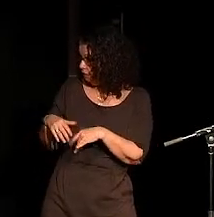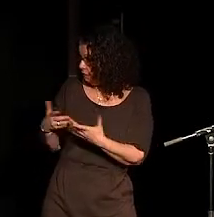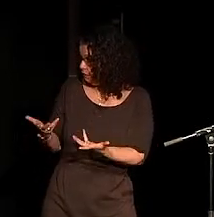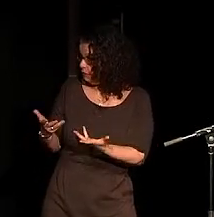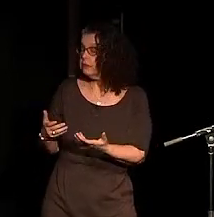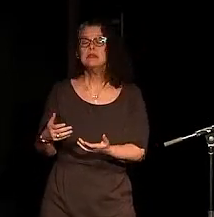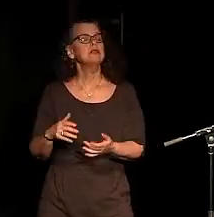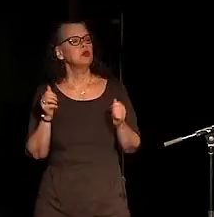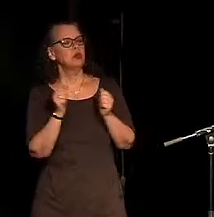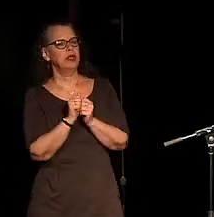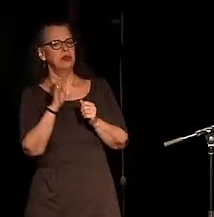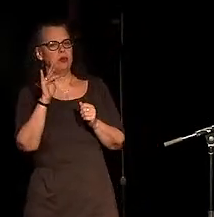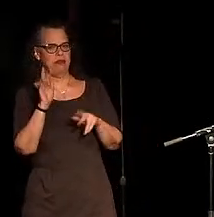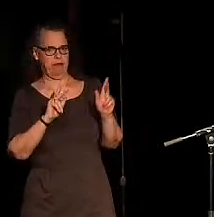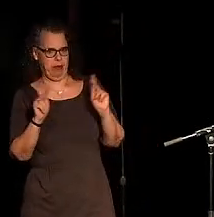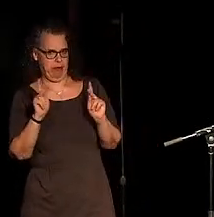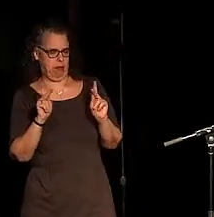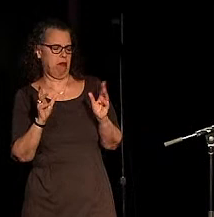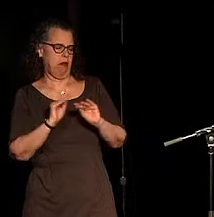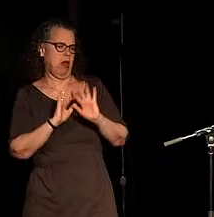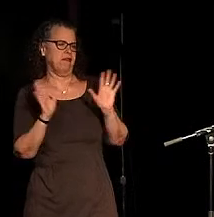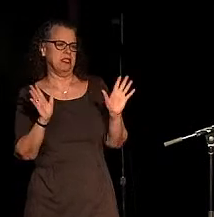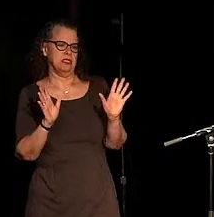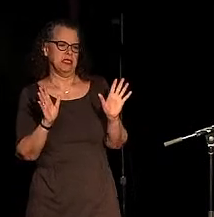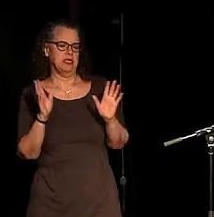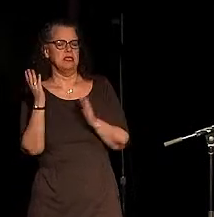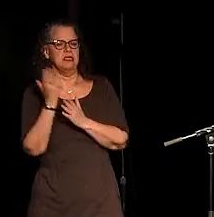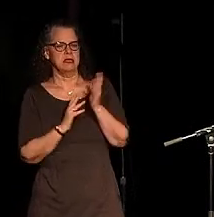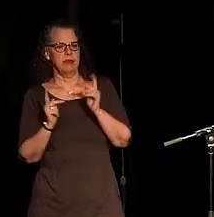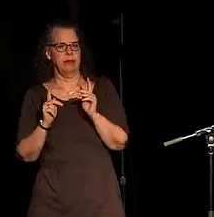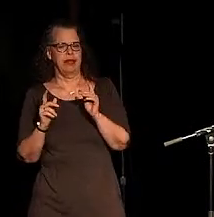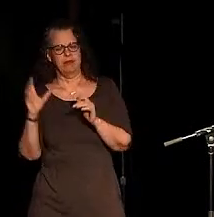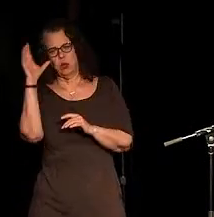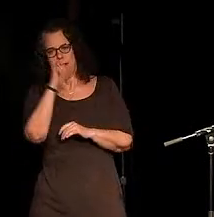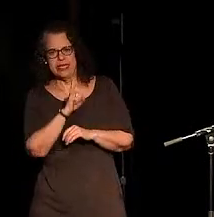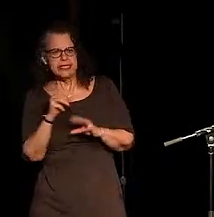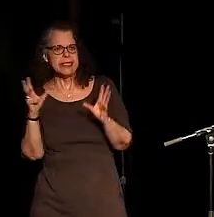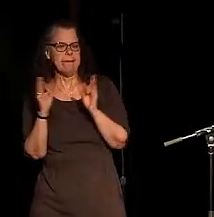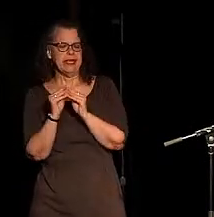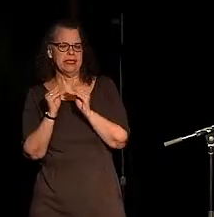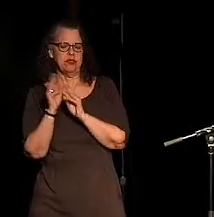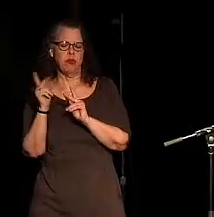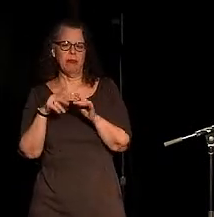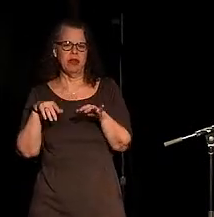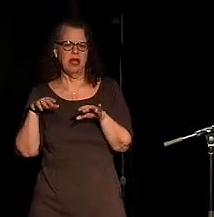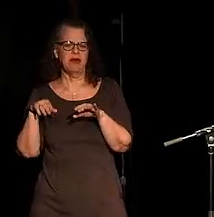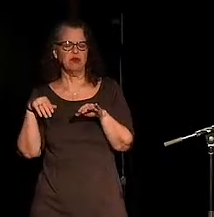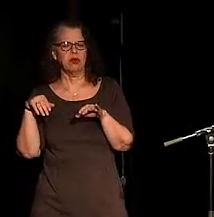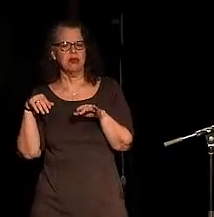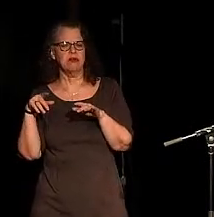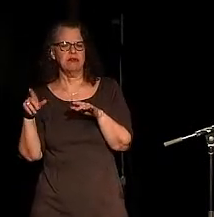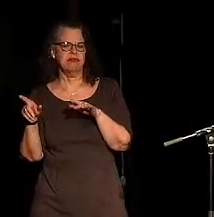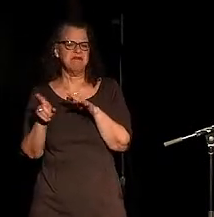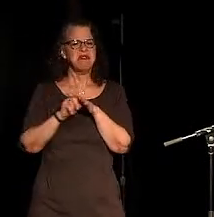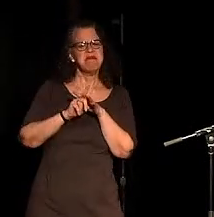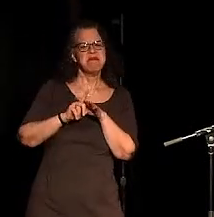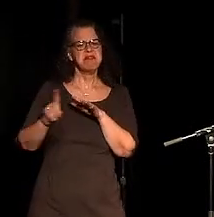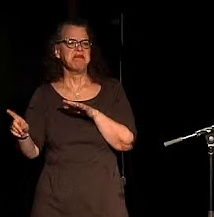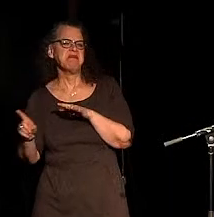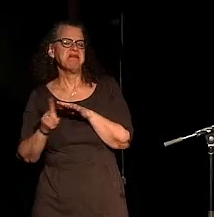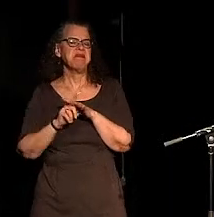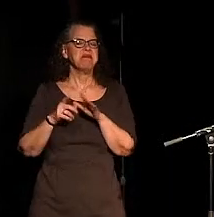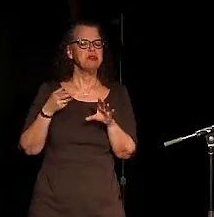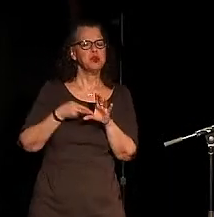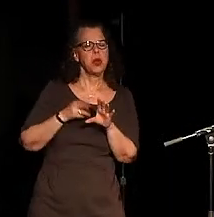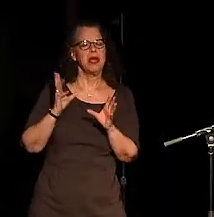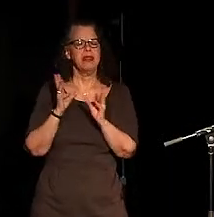So with 25 people, obviously some people have to miss some meetings. So people have come in and out of these meetings. So we've recorded them and